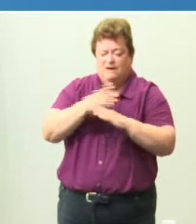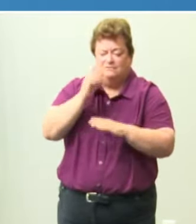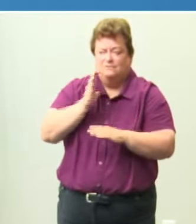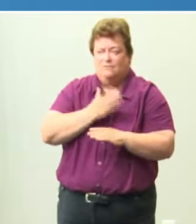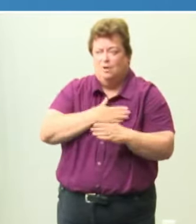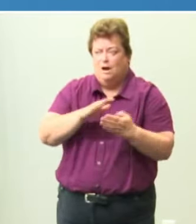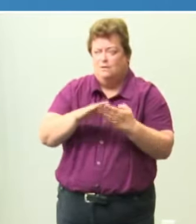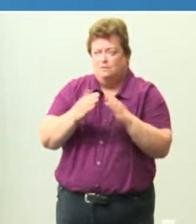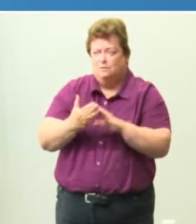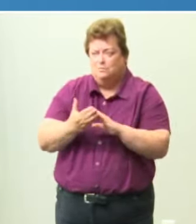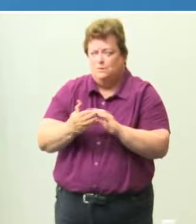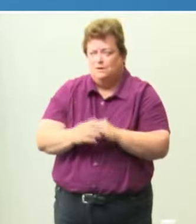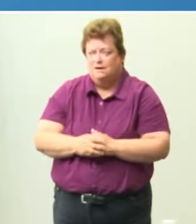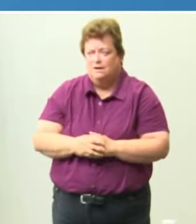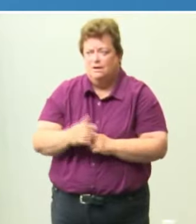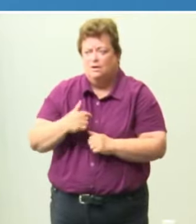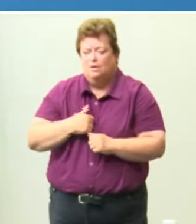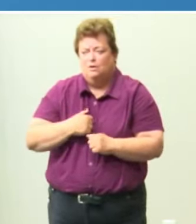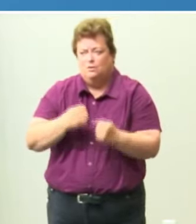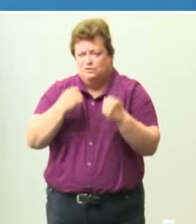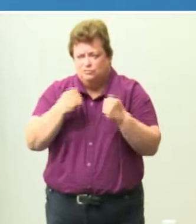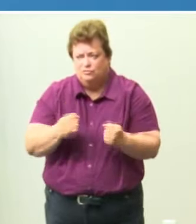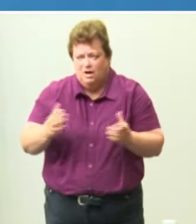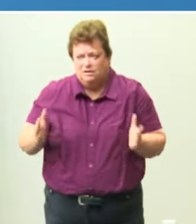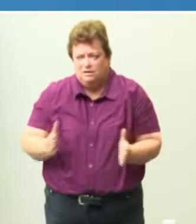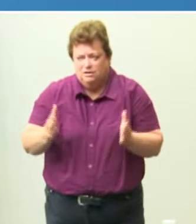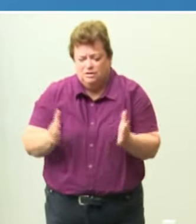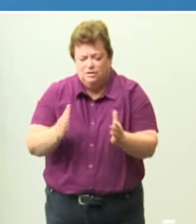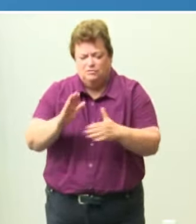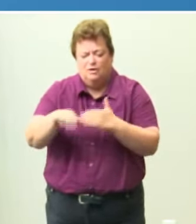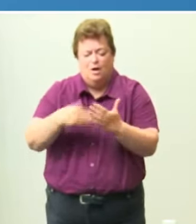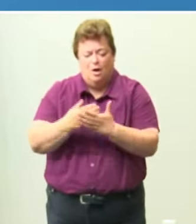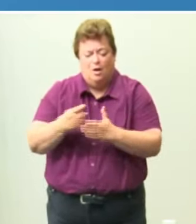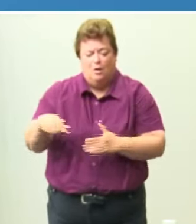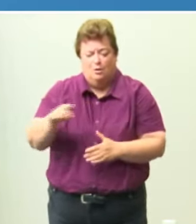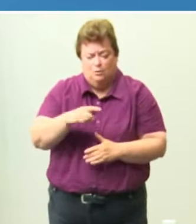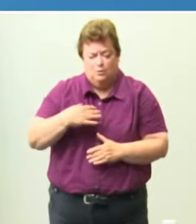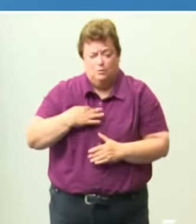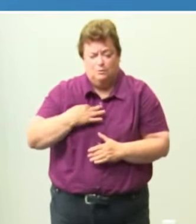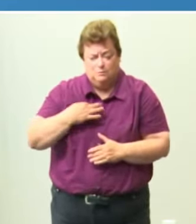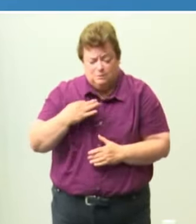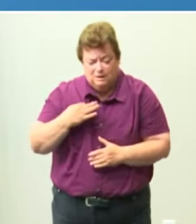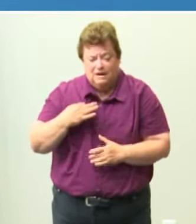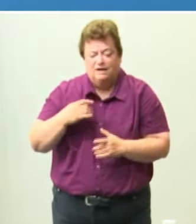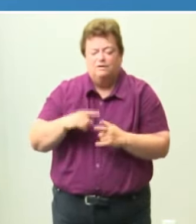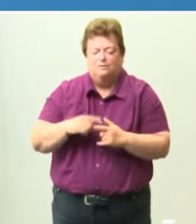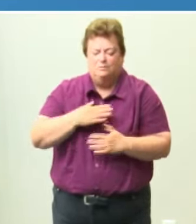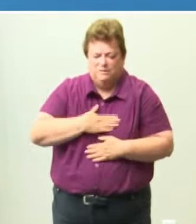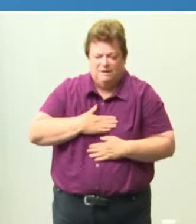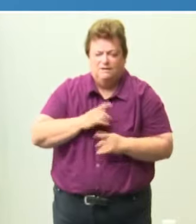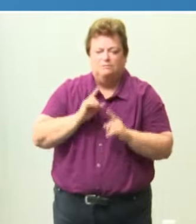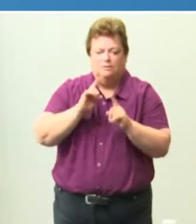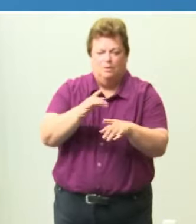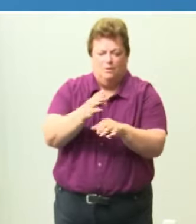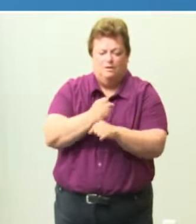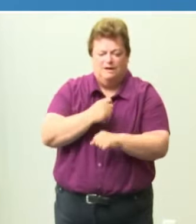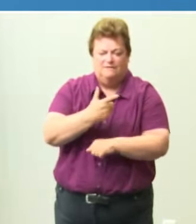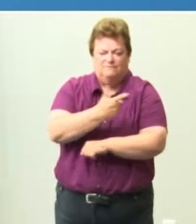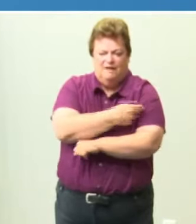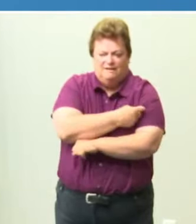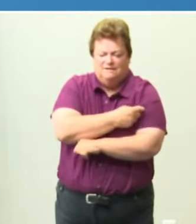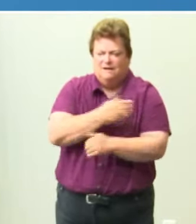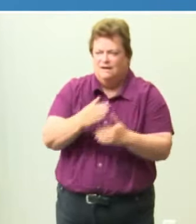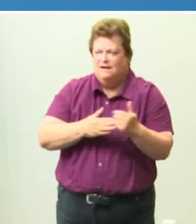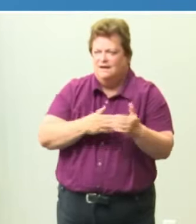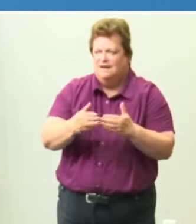community. We strongly urge all those eligible, once again, to get vaccinated. Even if you've